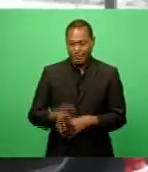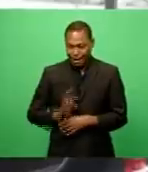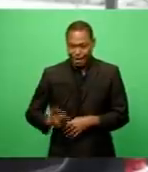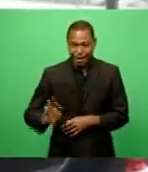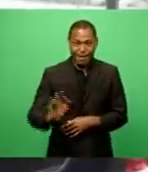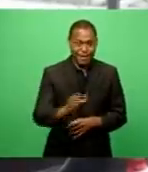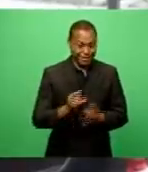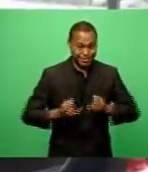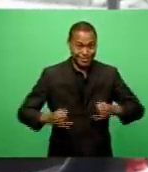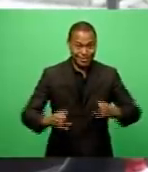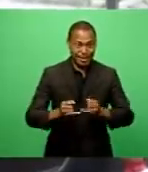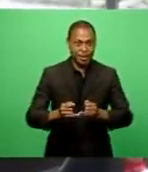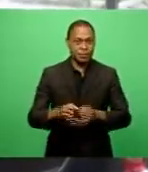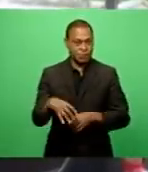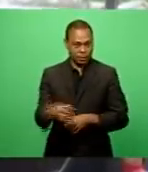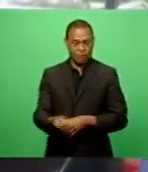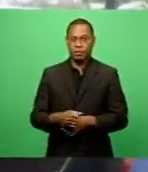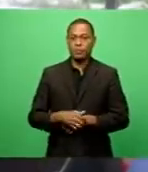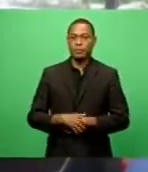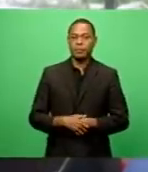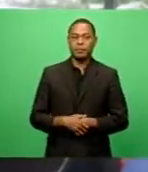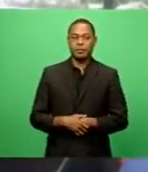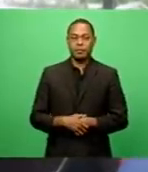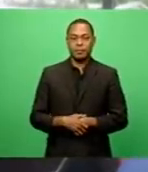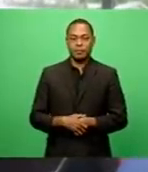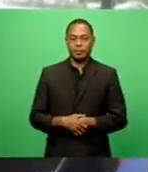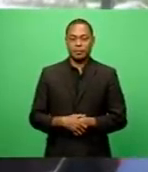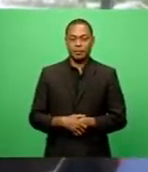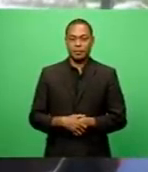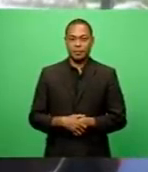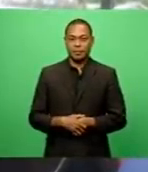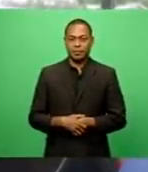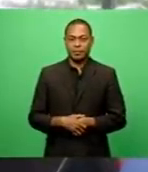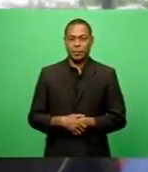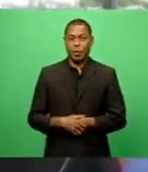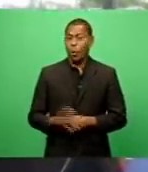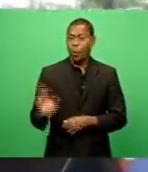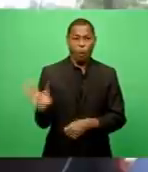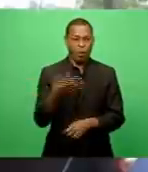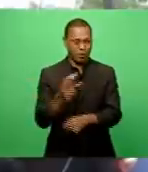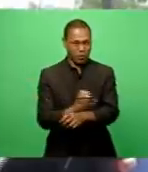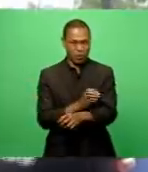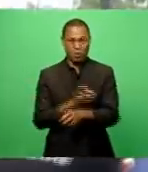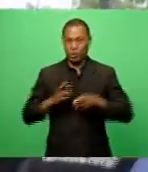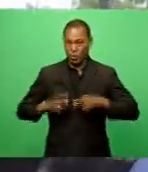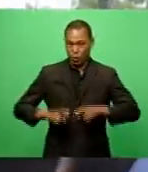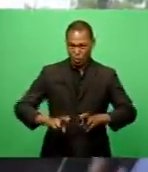On the Maritime Islands, the coastal roads are in